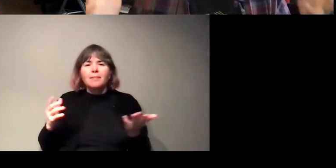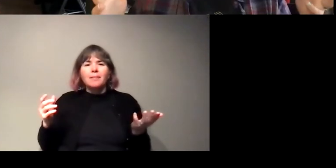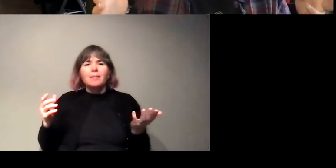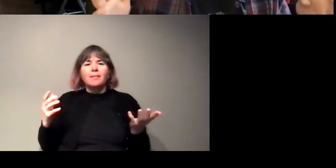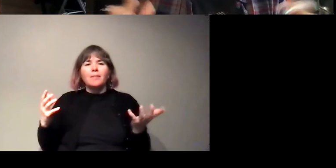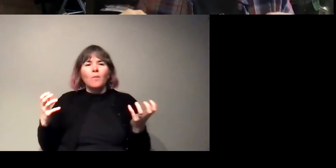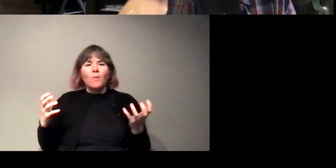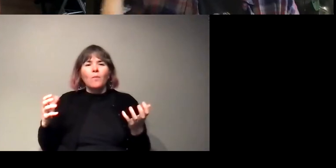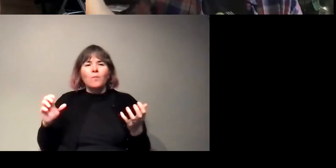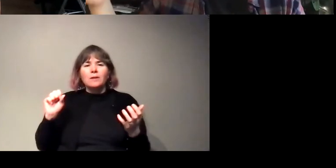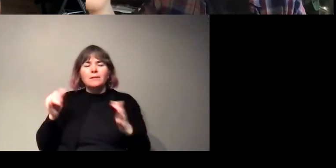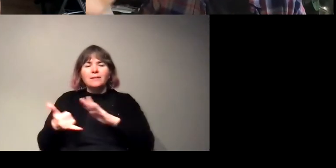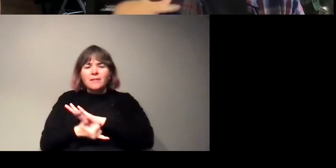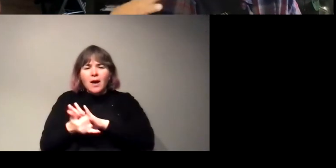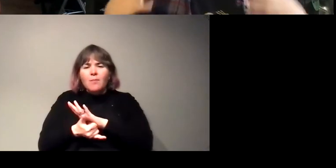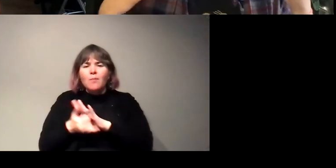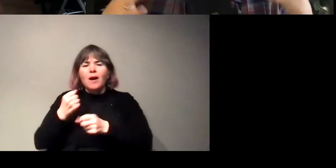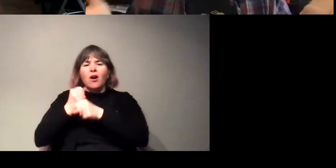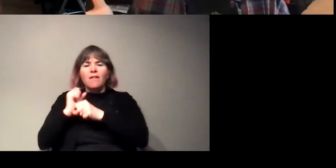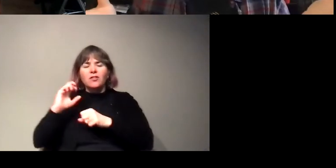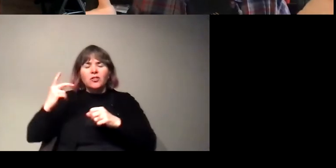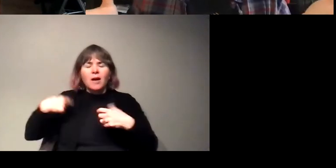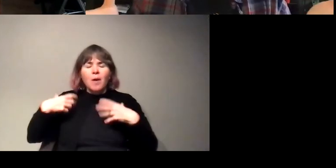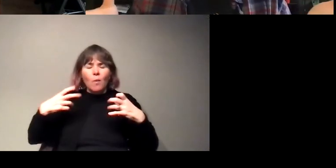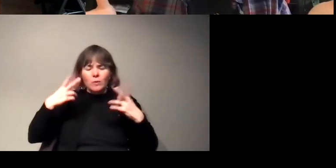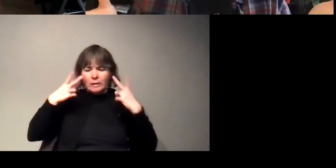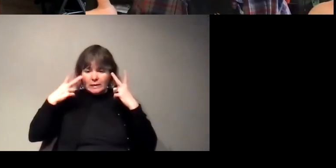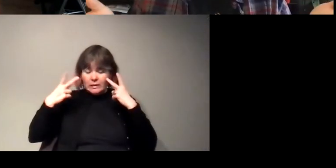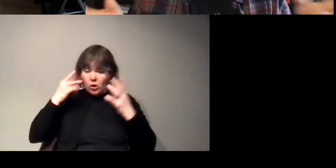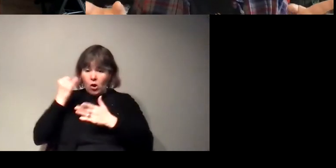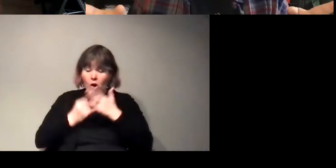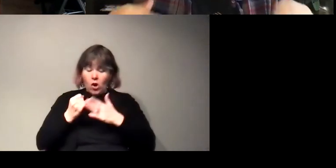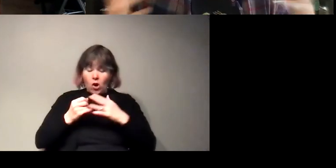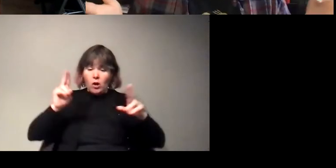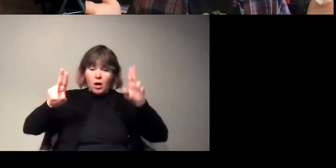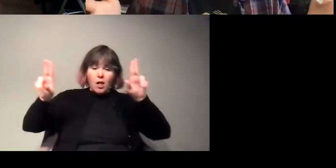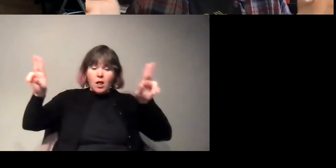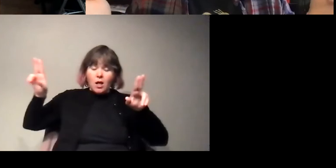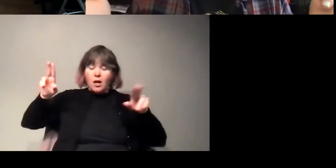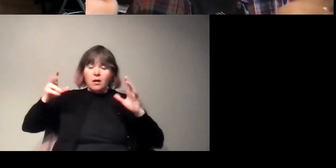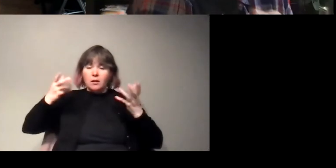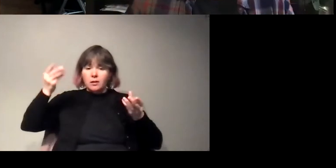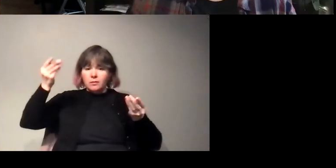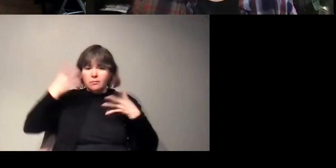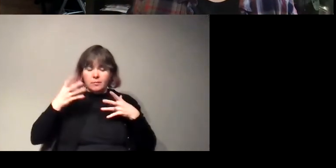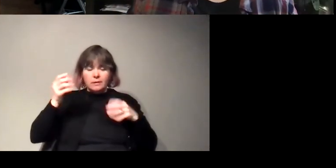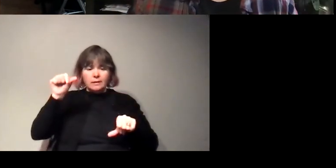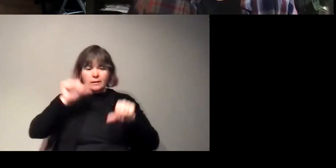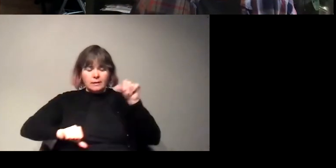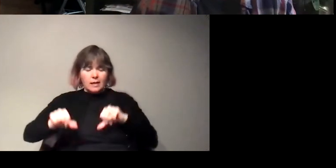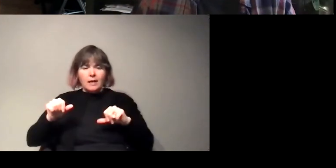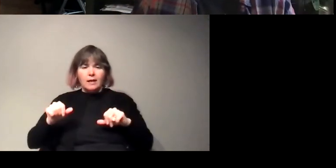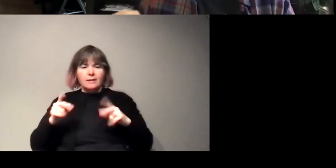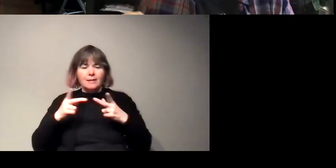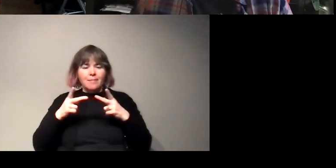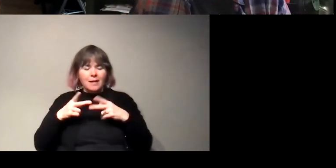in subways, like I want in coffee shops. Like I want to see art that communicates science in places